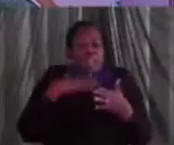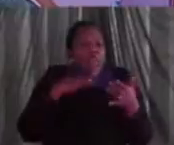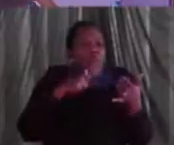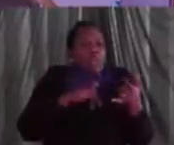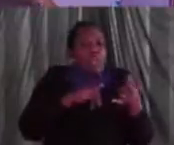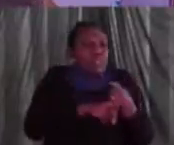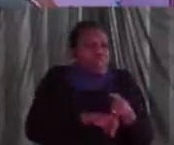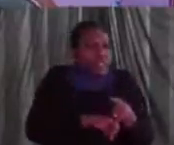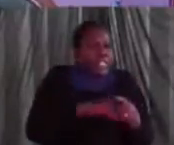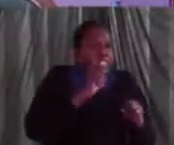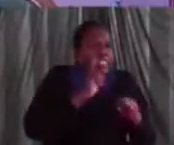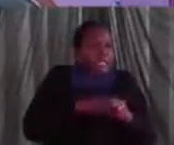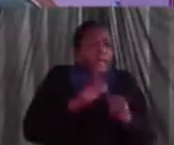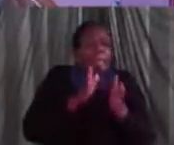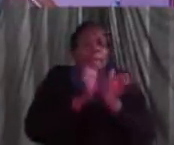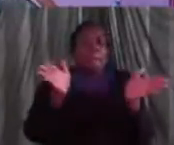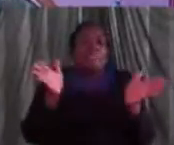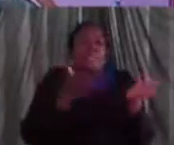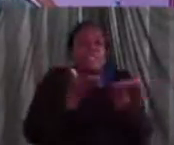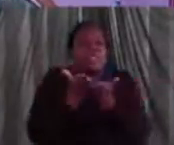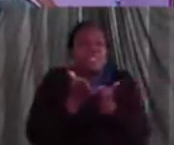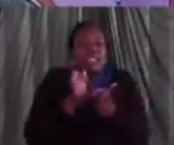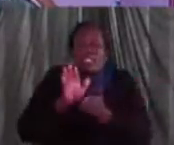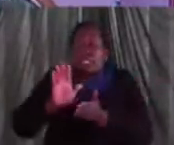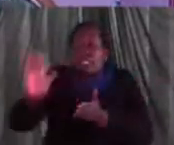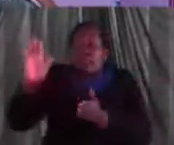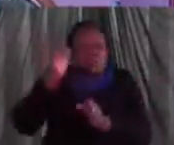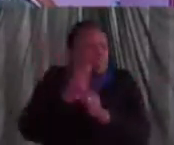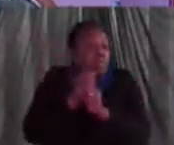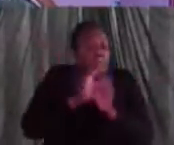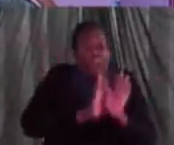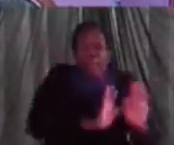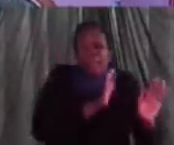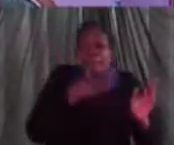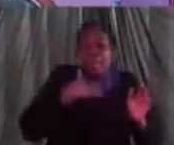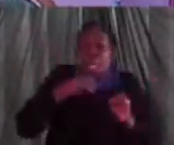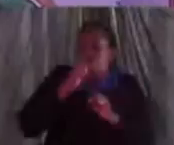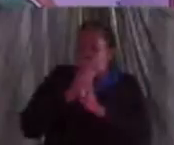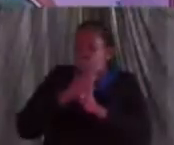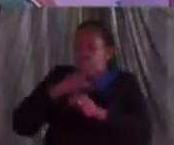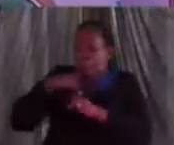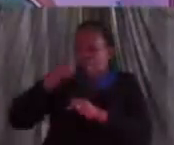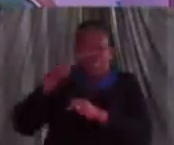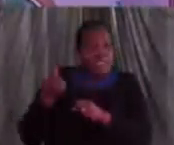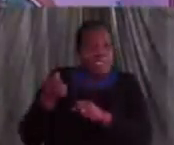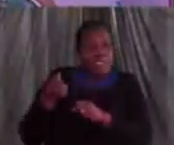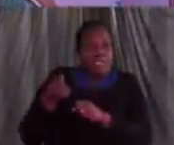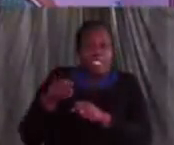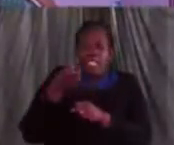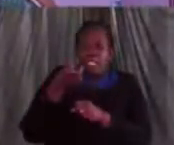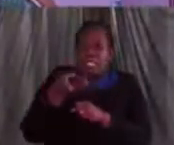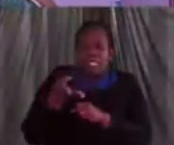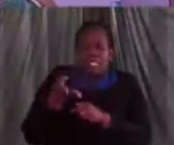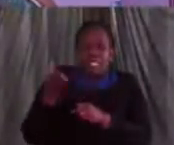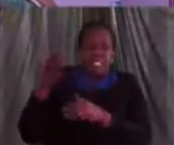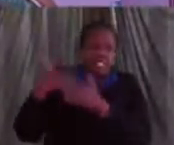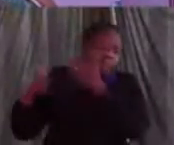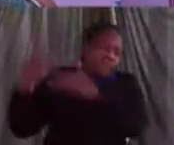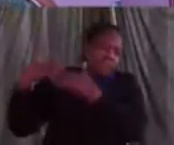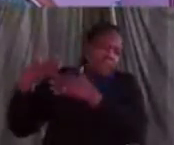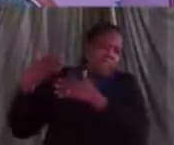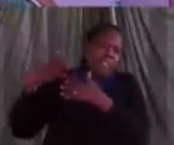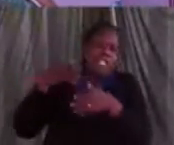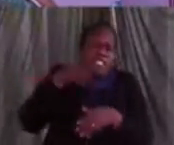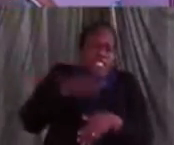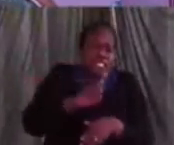was in the public service, she would do hers, I would do mine. That was 3 years ago. She is not now. She's a pensioner.